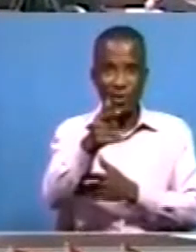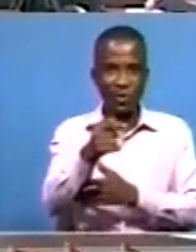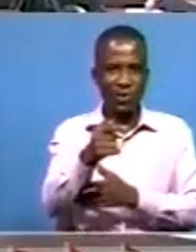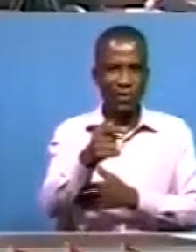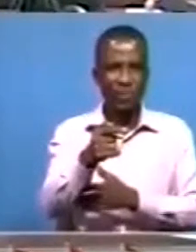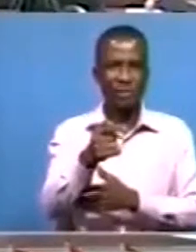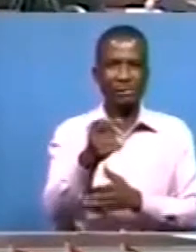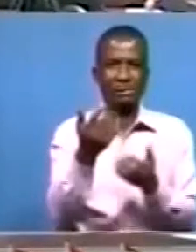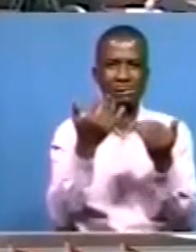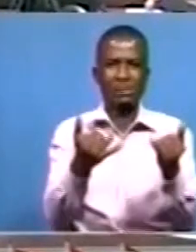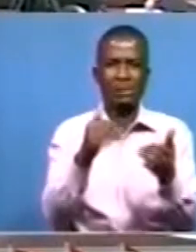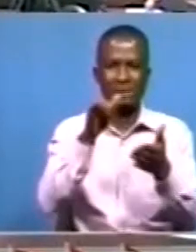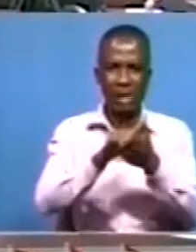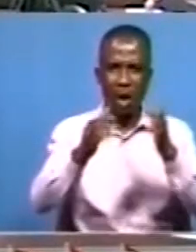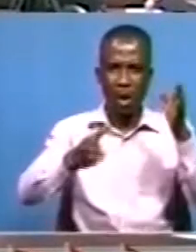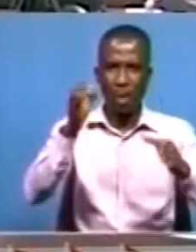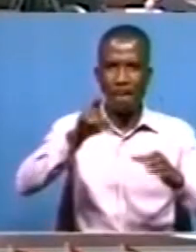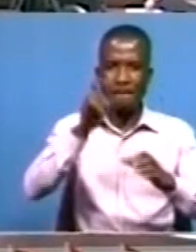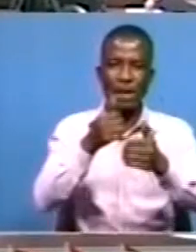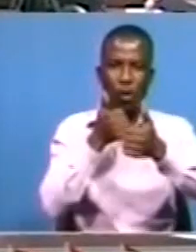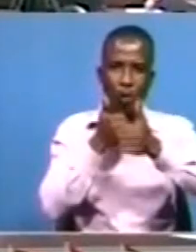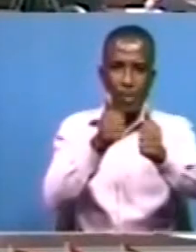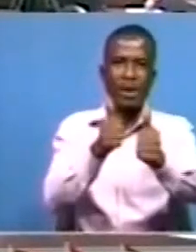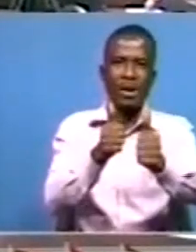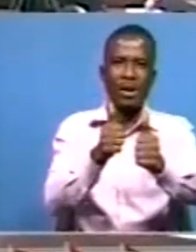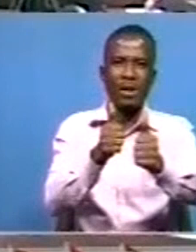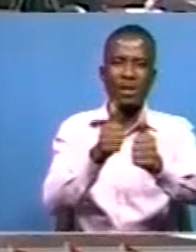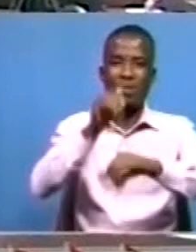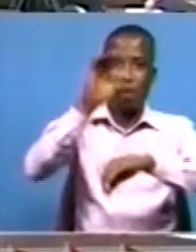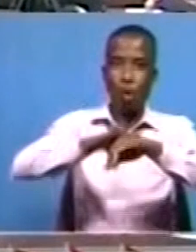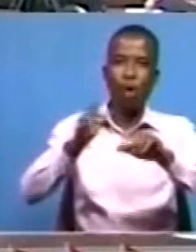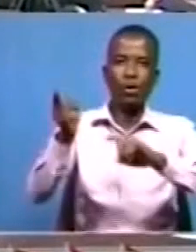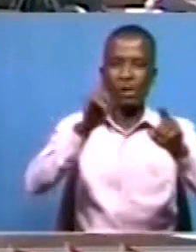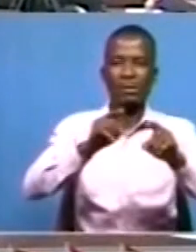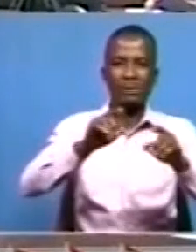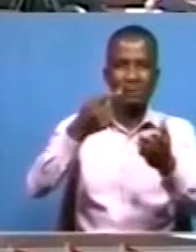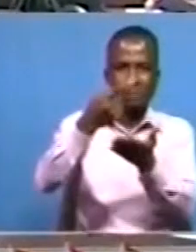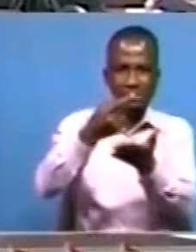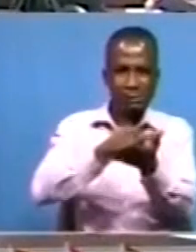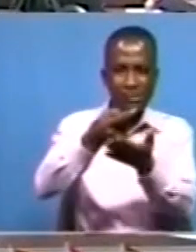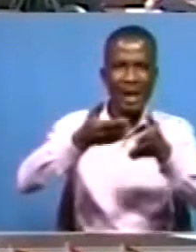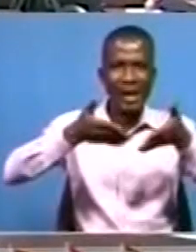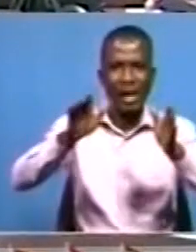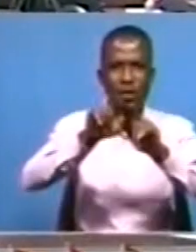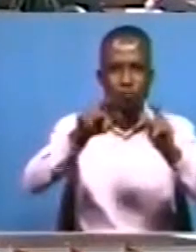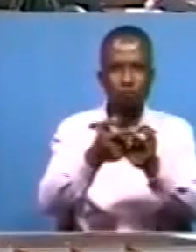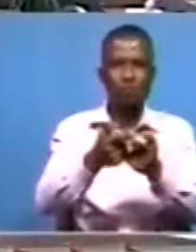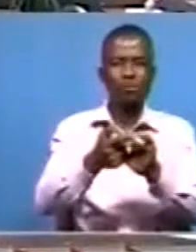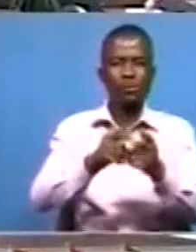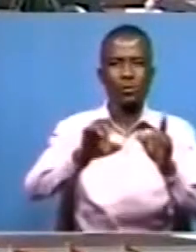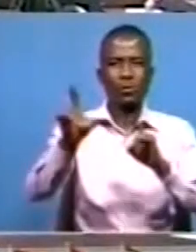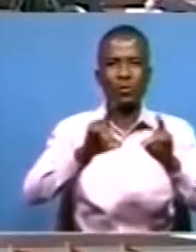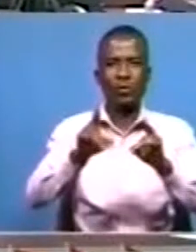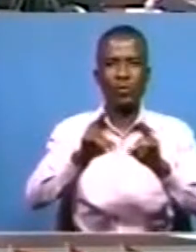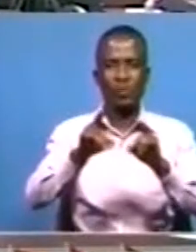settled boundaries that every court must comply with if called upon to exercise their discretion and allow a party to reopen their case